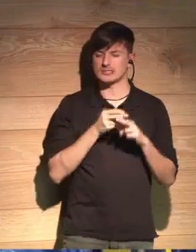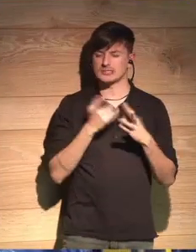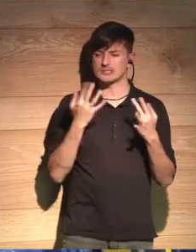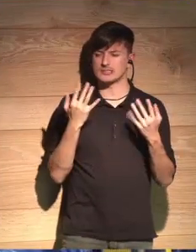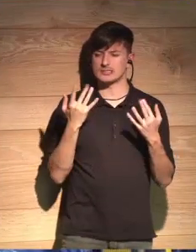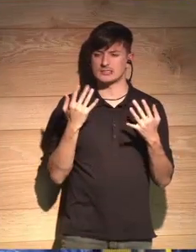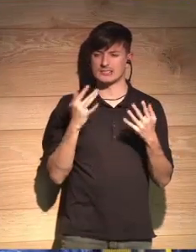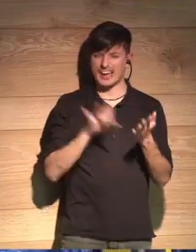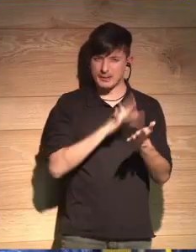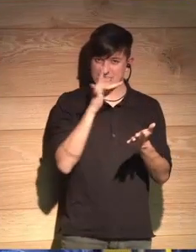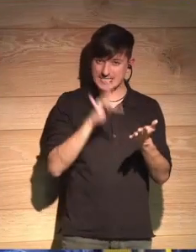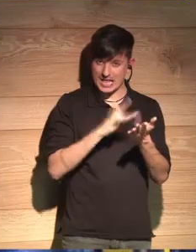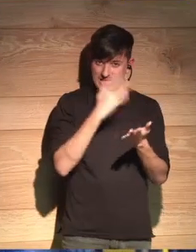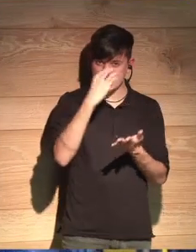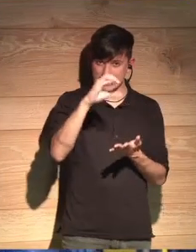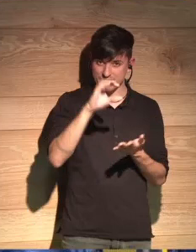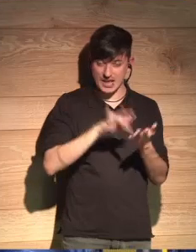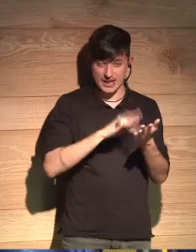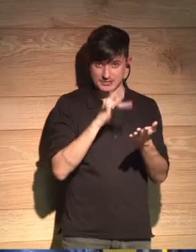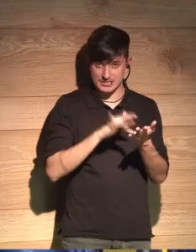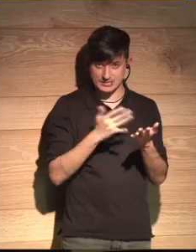me as well.